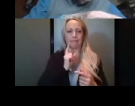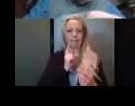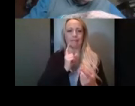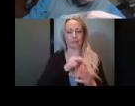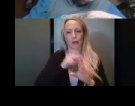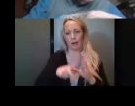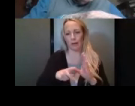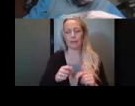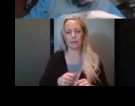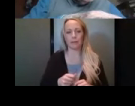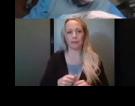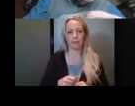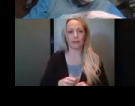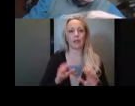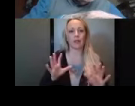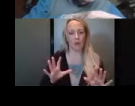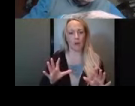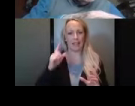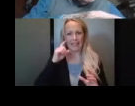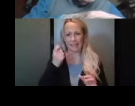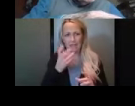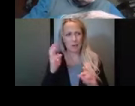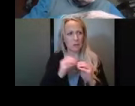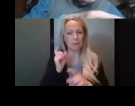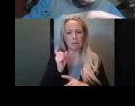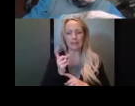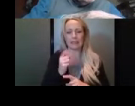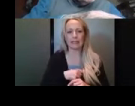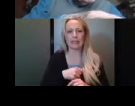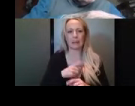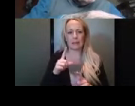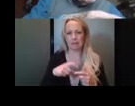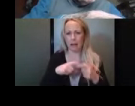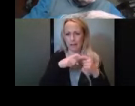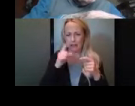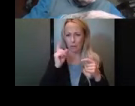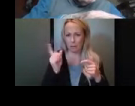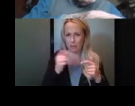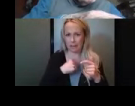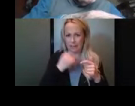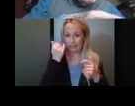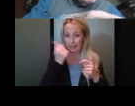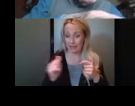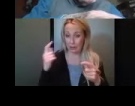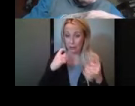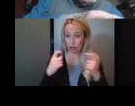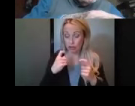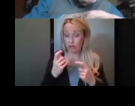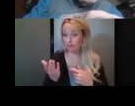Okay, so I think I got a couple more minutes. May I'll pause here if there's any questions.